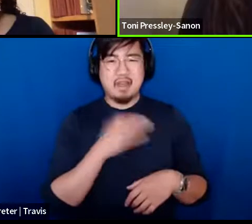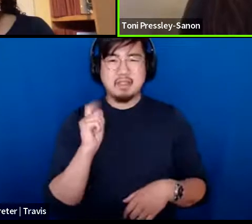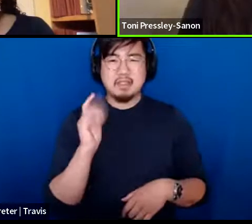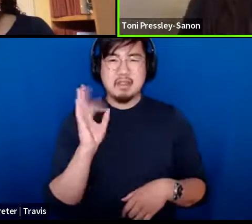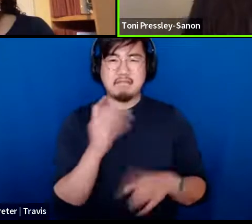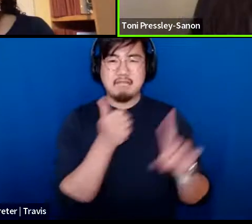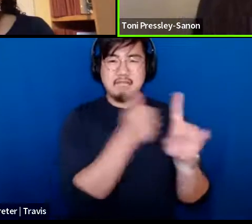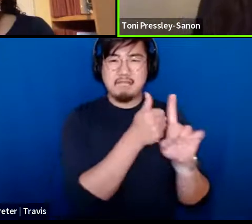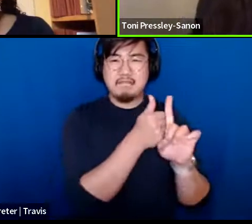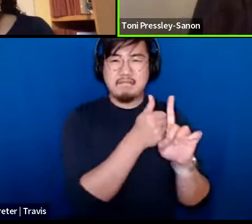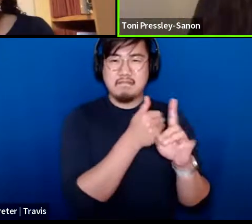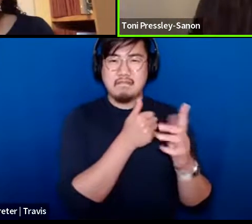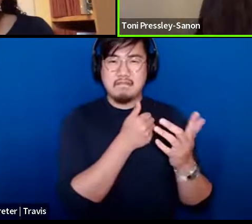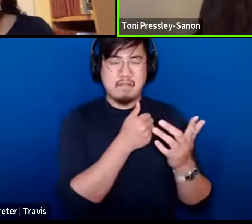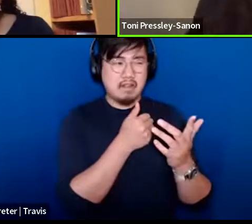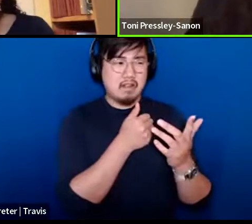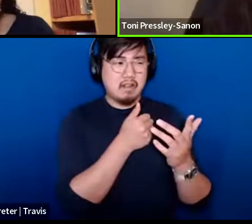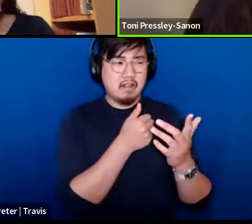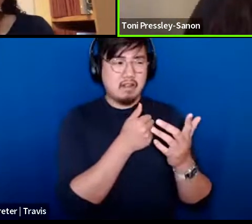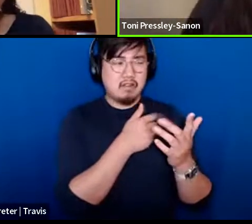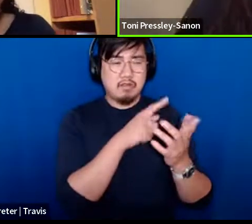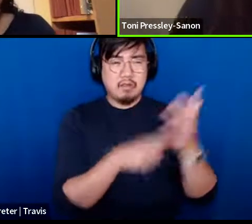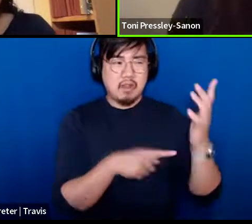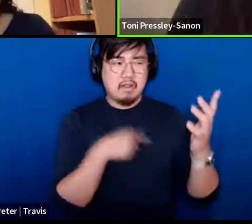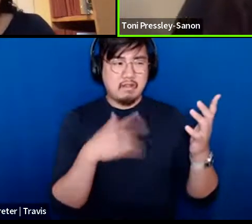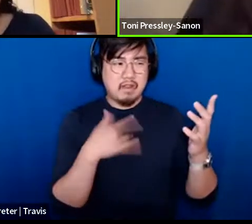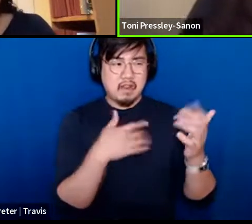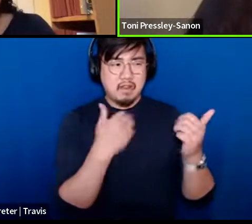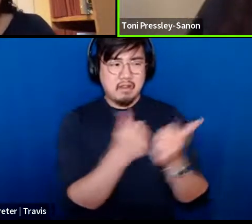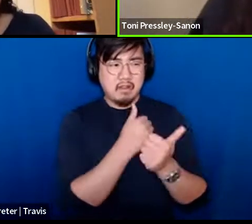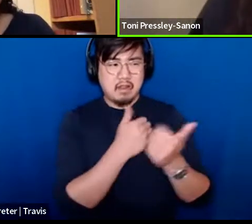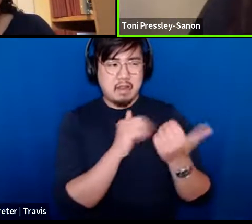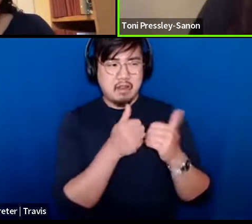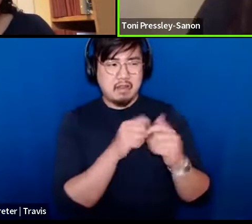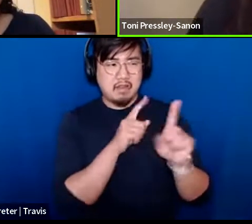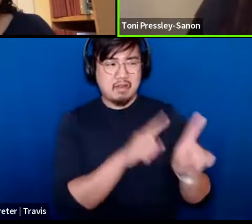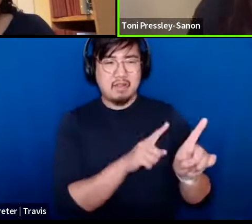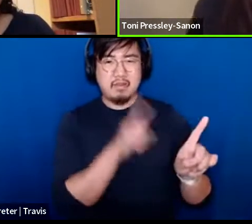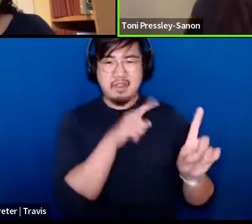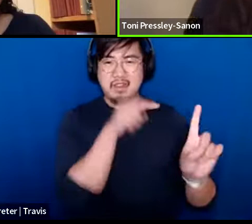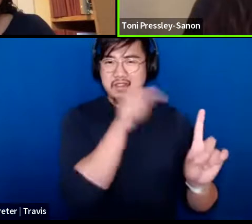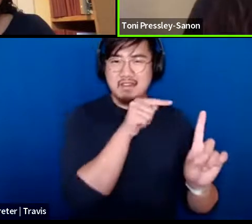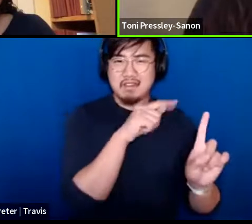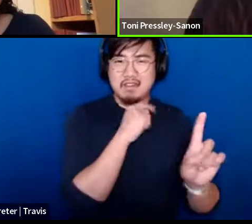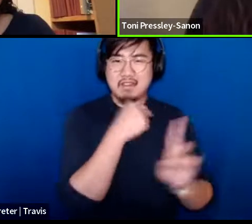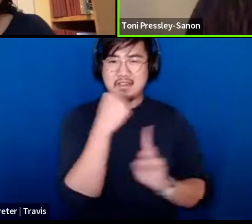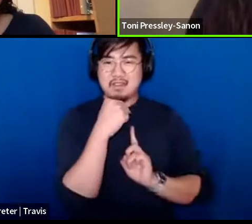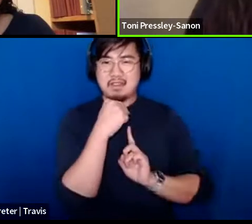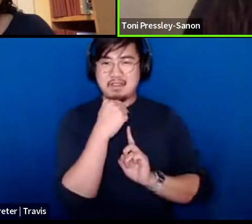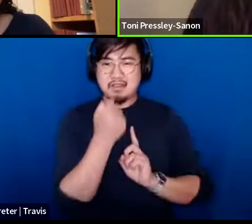Yeah. And they, you know, and this is the thing, it's a question actually that I had for you, but